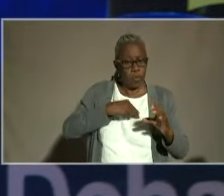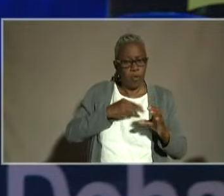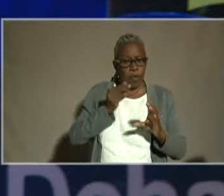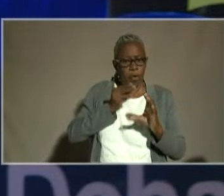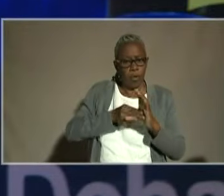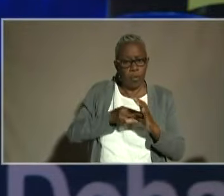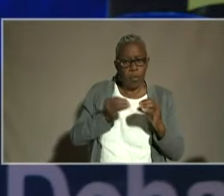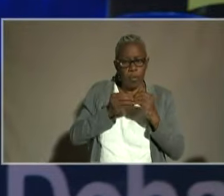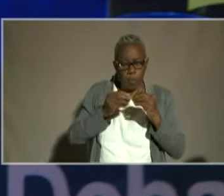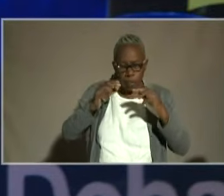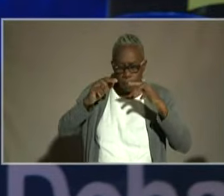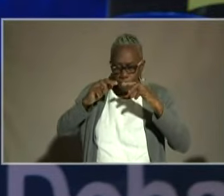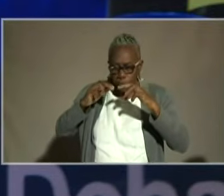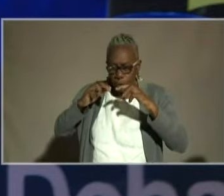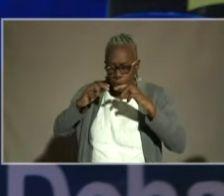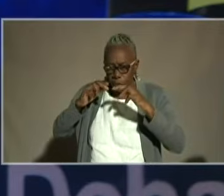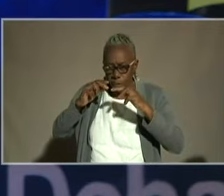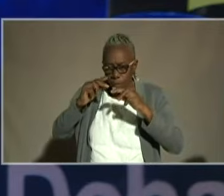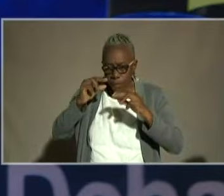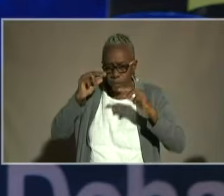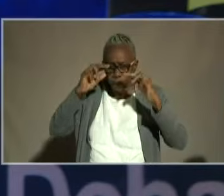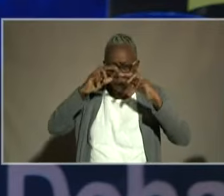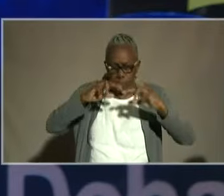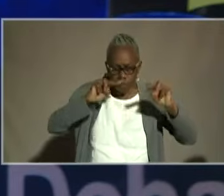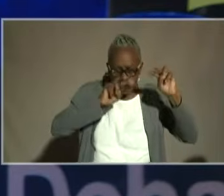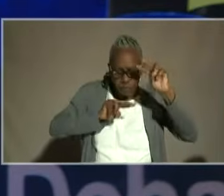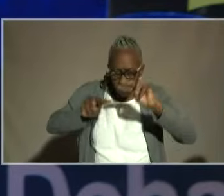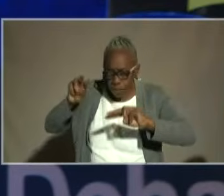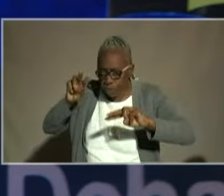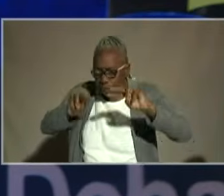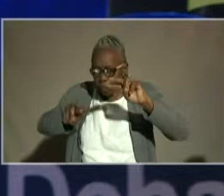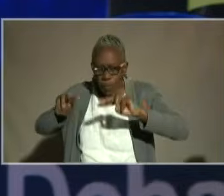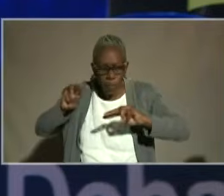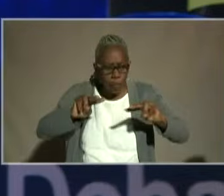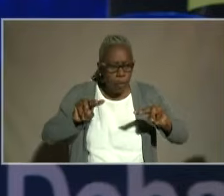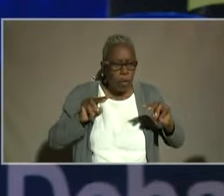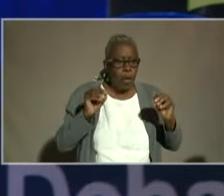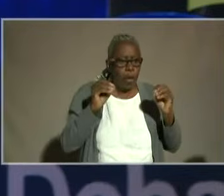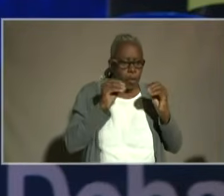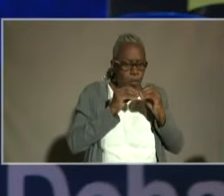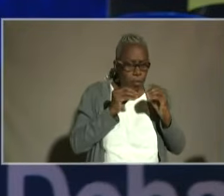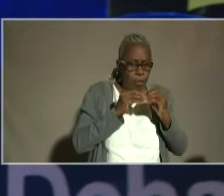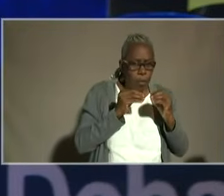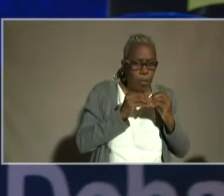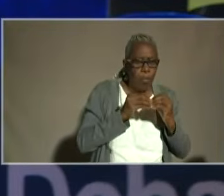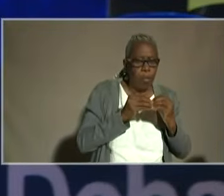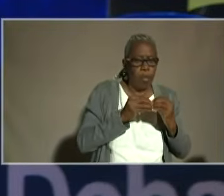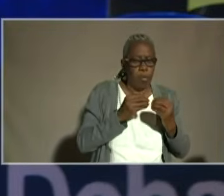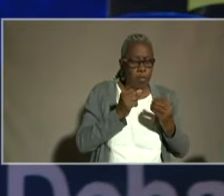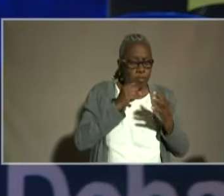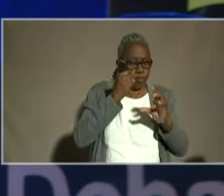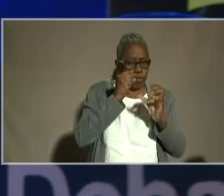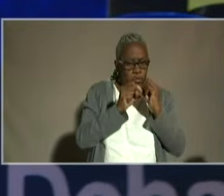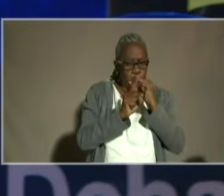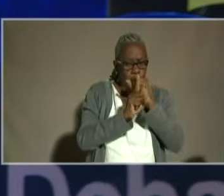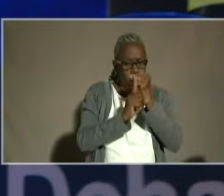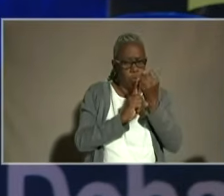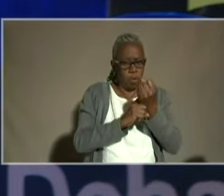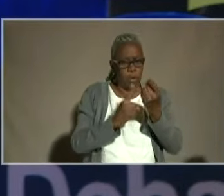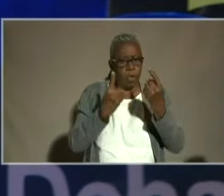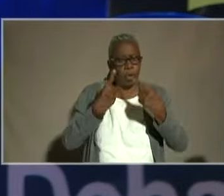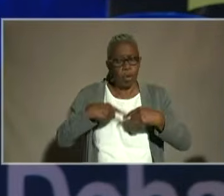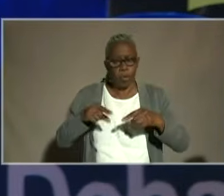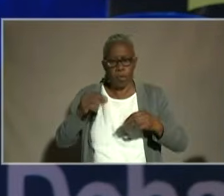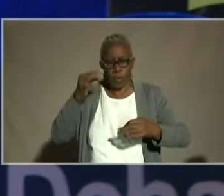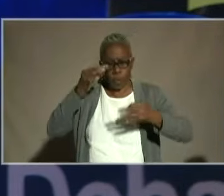inspection officers at the KSAMC, and there are more cases now being brought to court which are being prosecuted. So there has